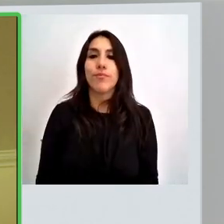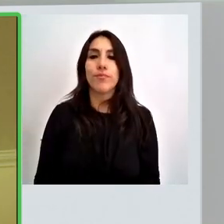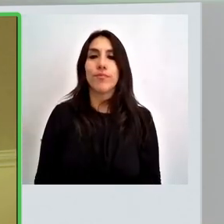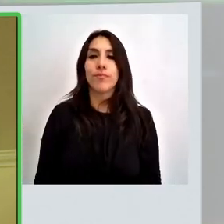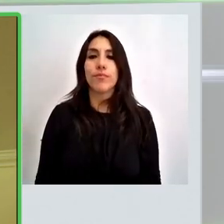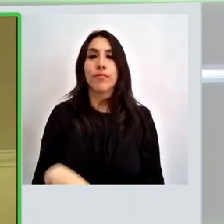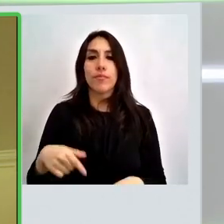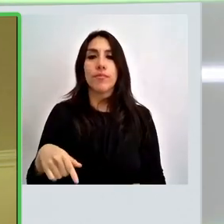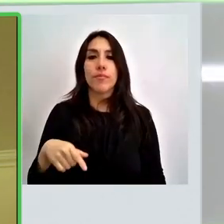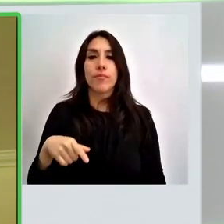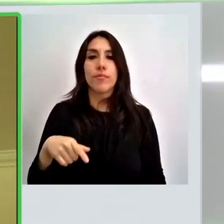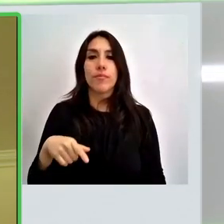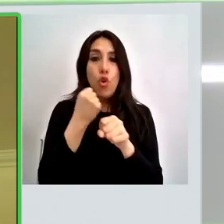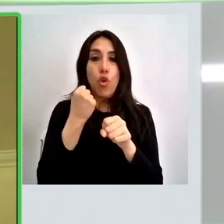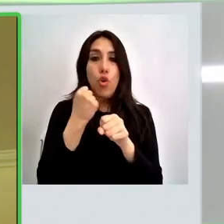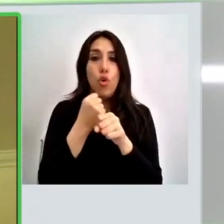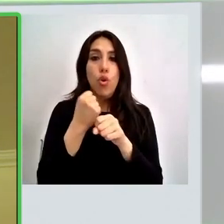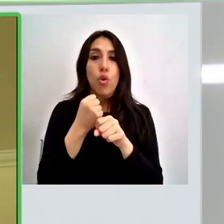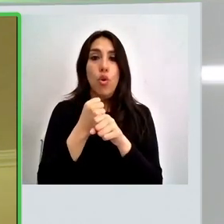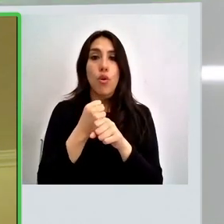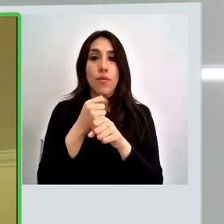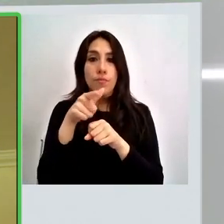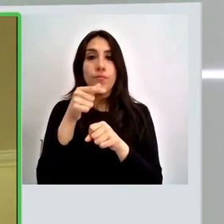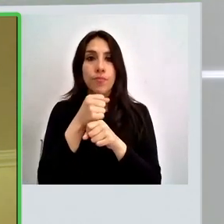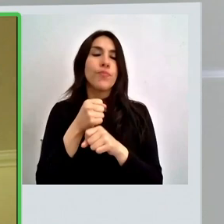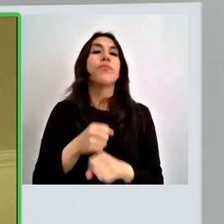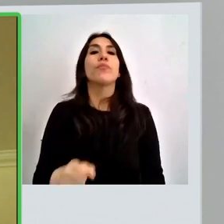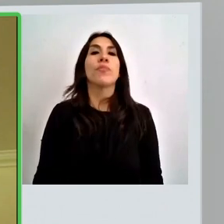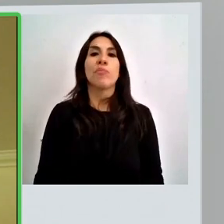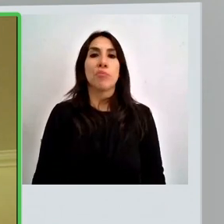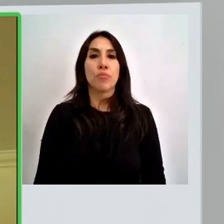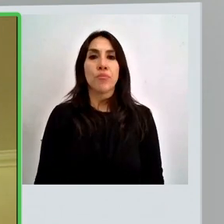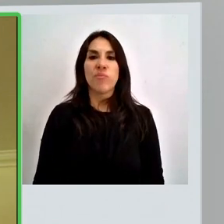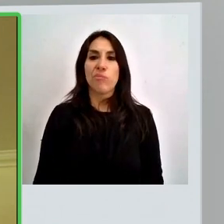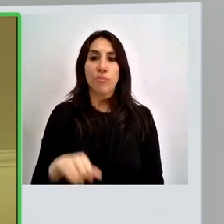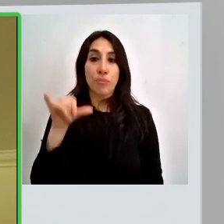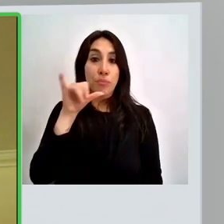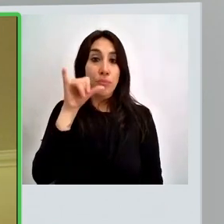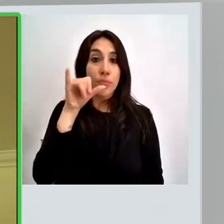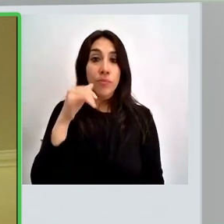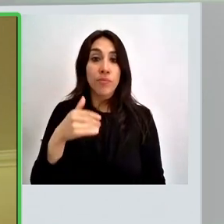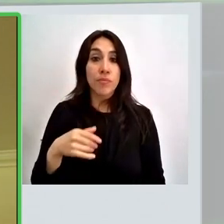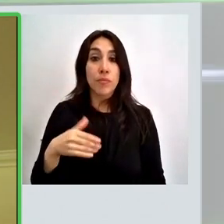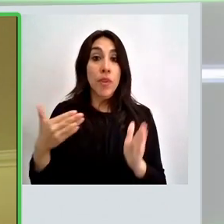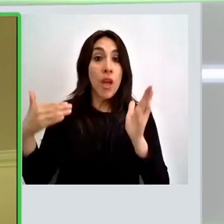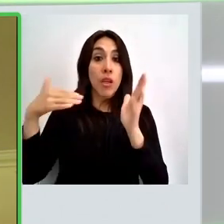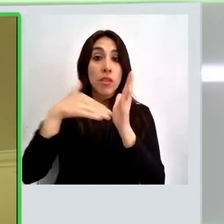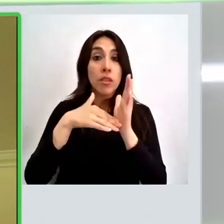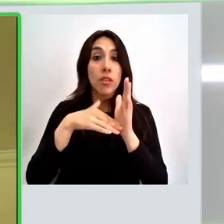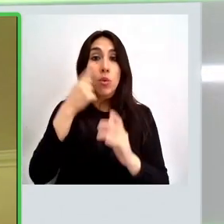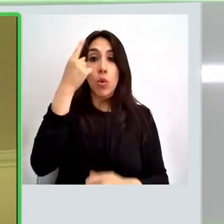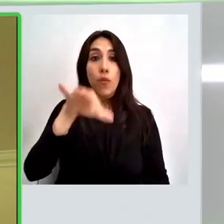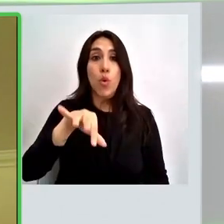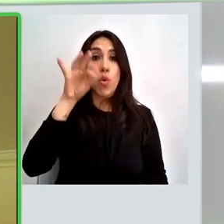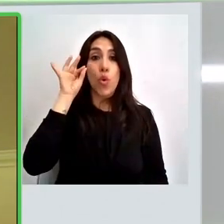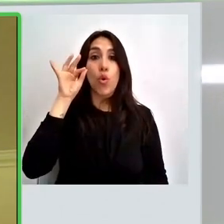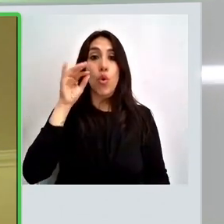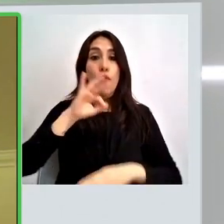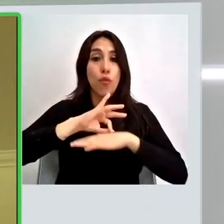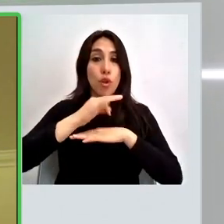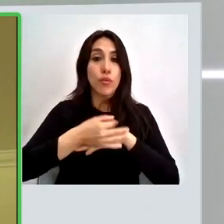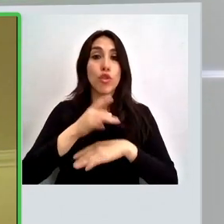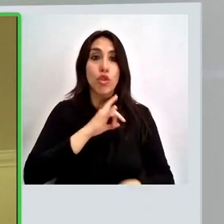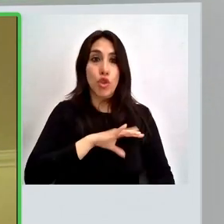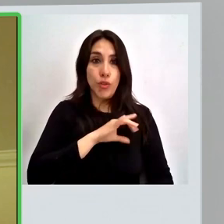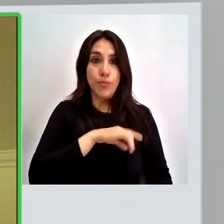the Discover Me Foundation in Chile. Again, I applaud all of the work and that you are doing there.